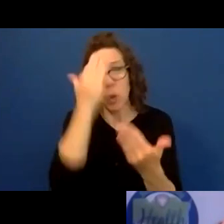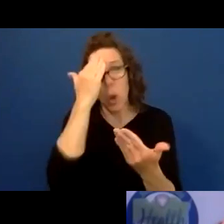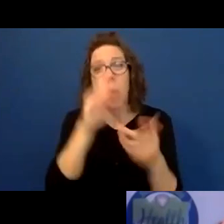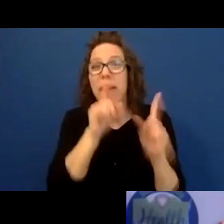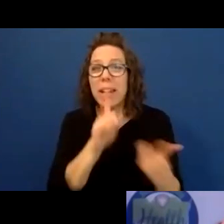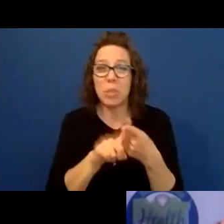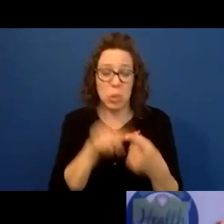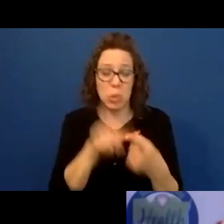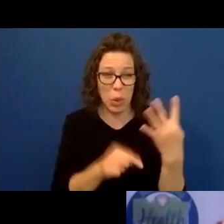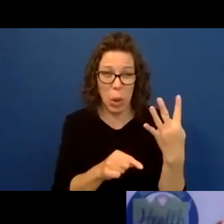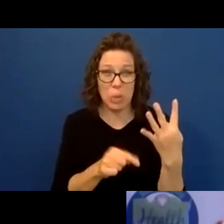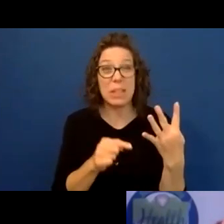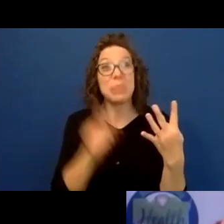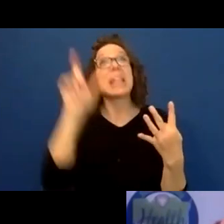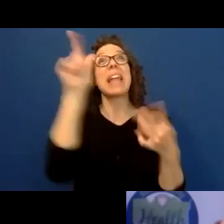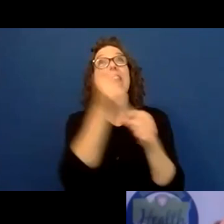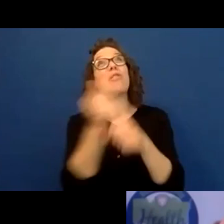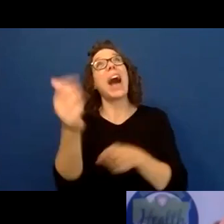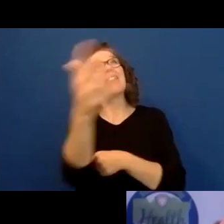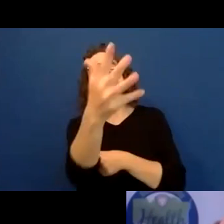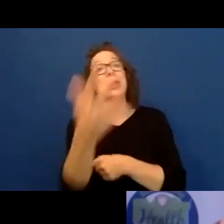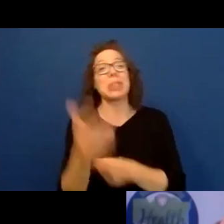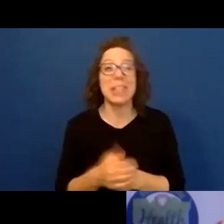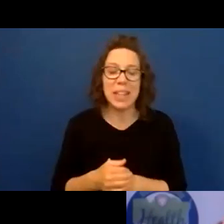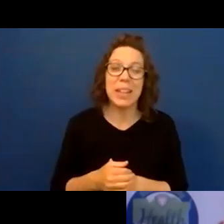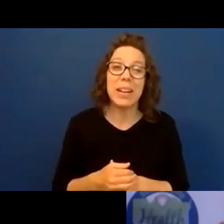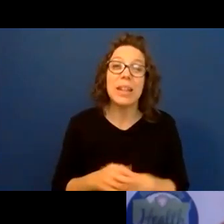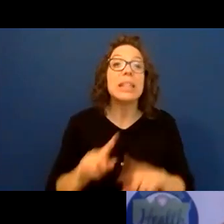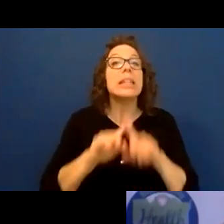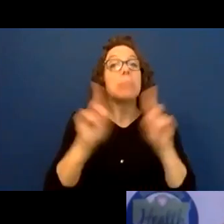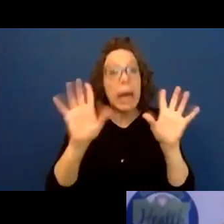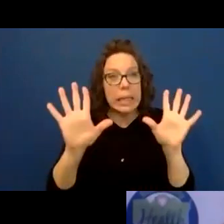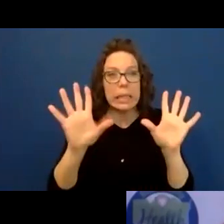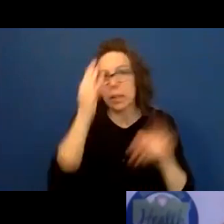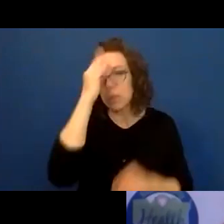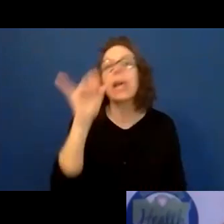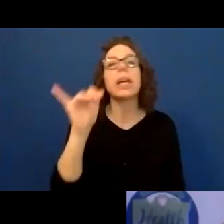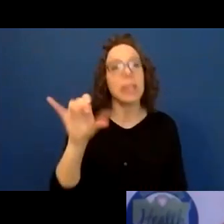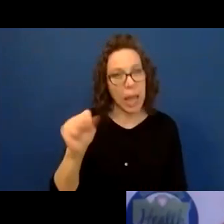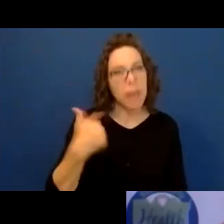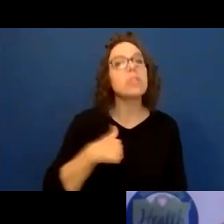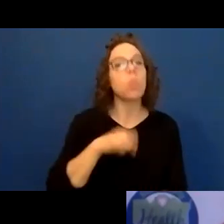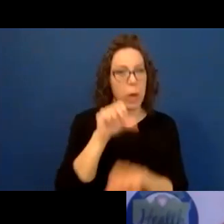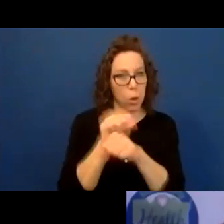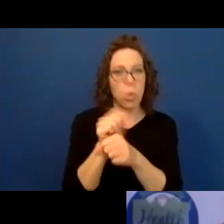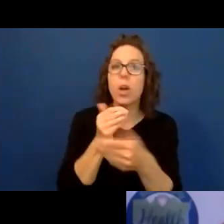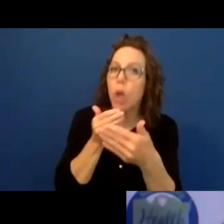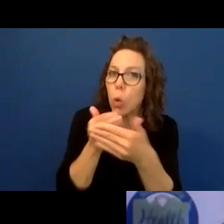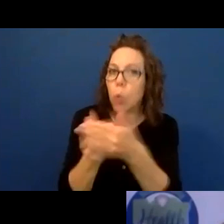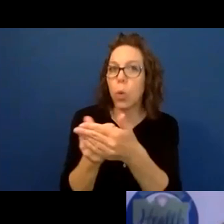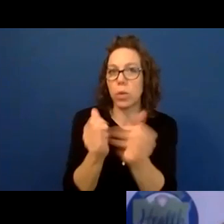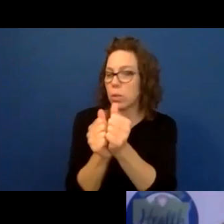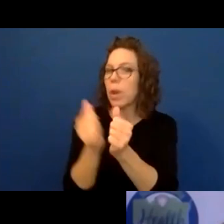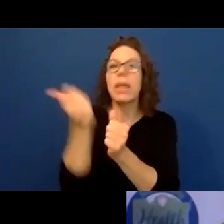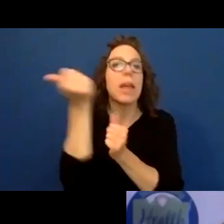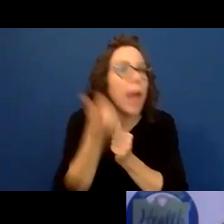all those things 5 years from now. However, I would say, yes, we are working very closely with all the long-term